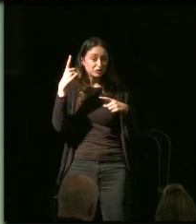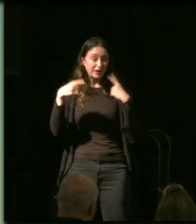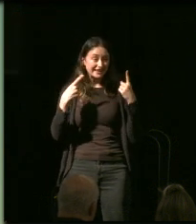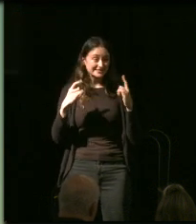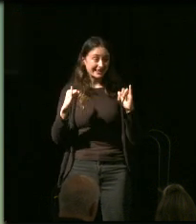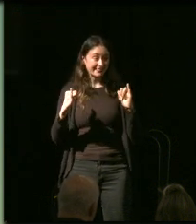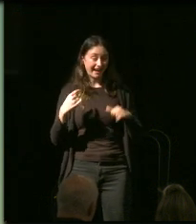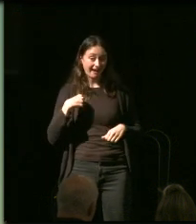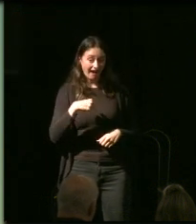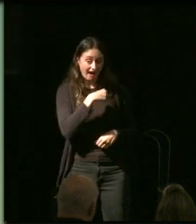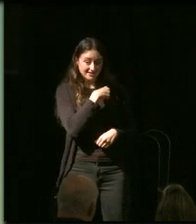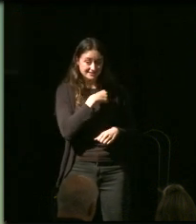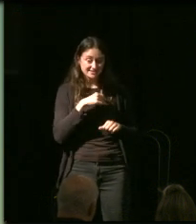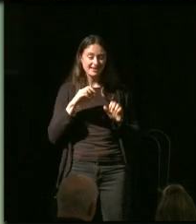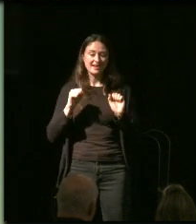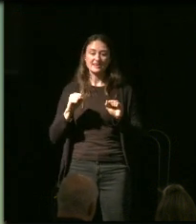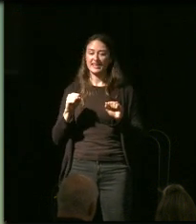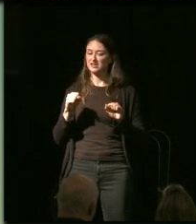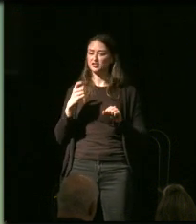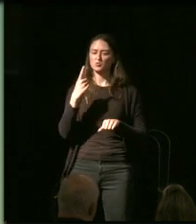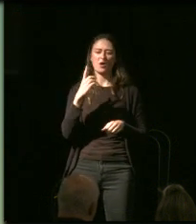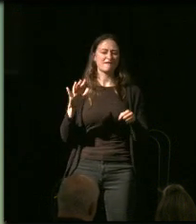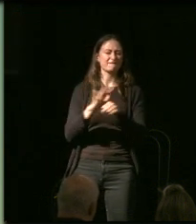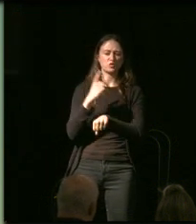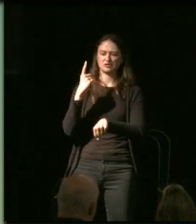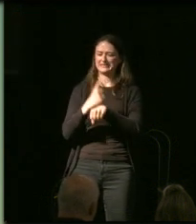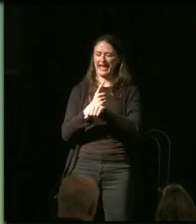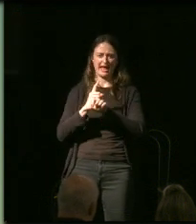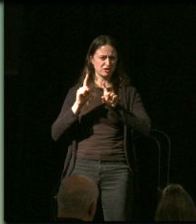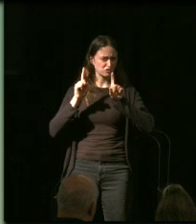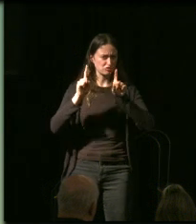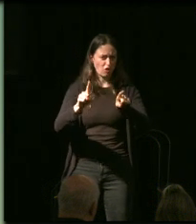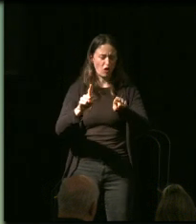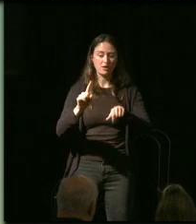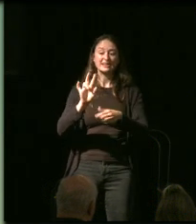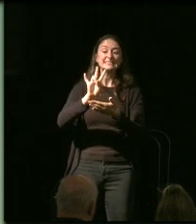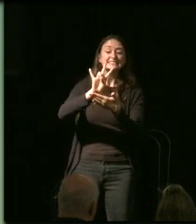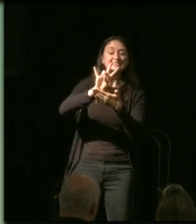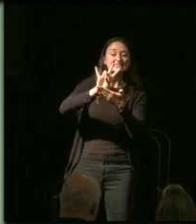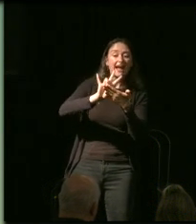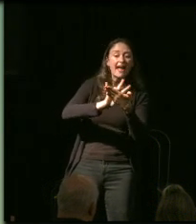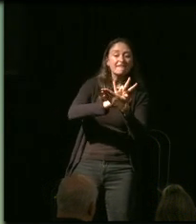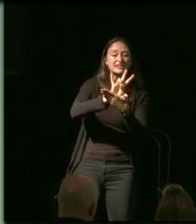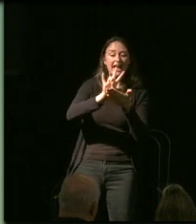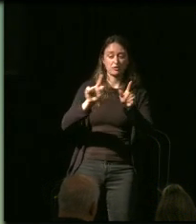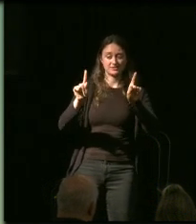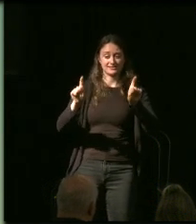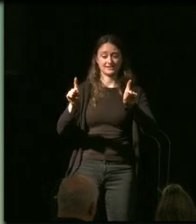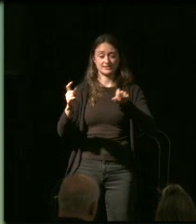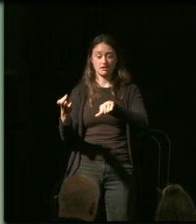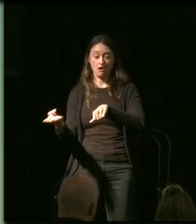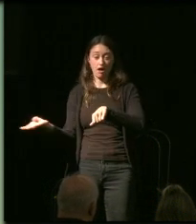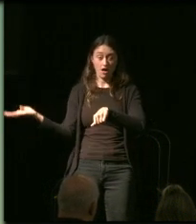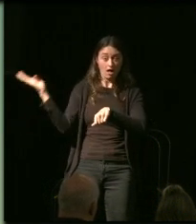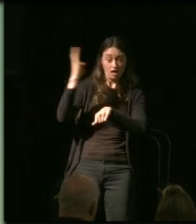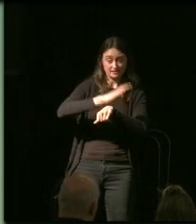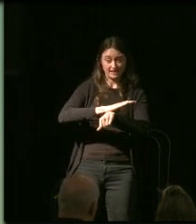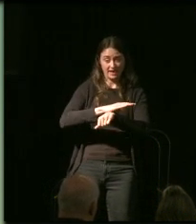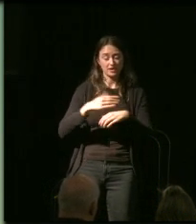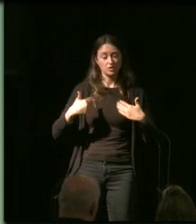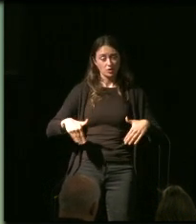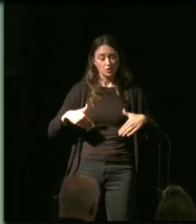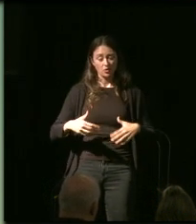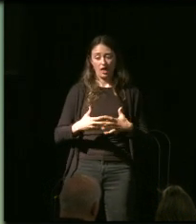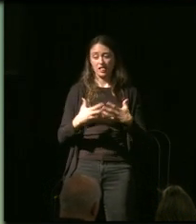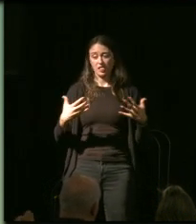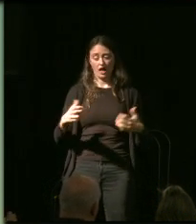1 full day, which is 7 hours of testing total, which is a lot. But the staff